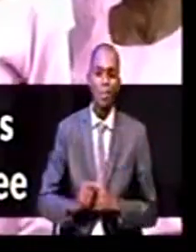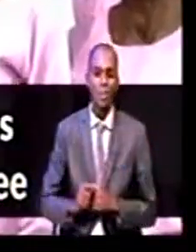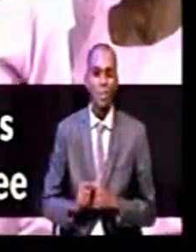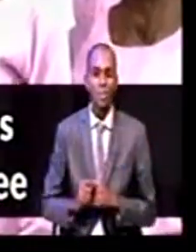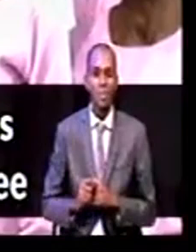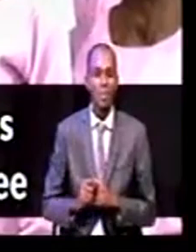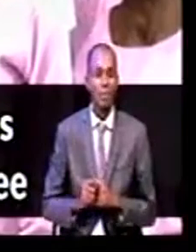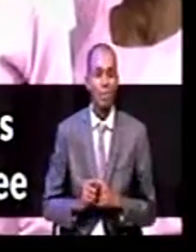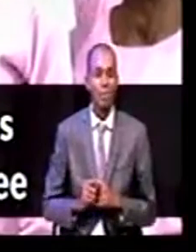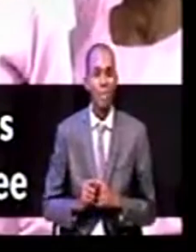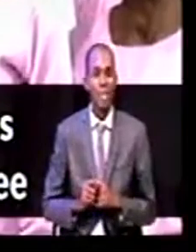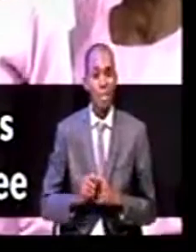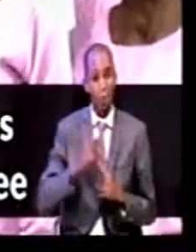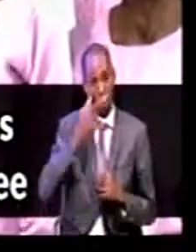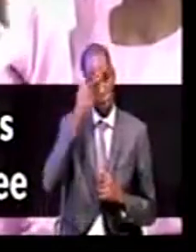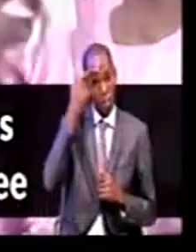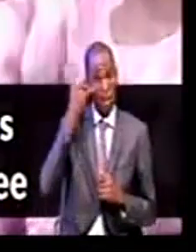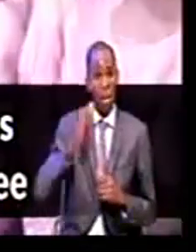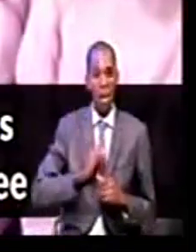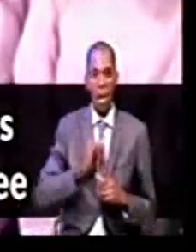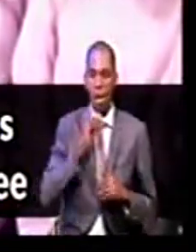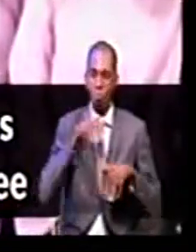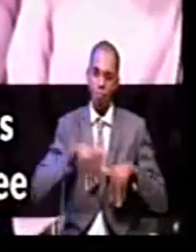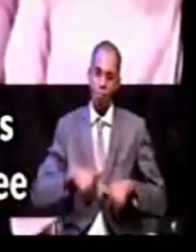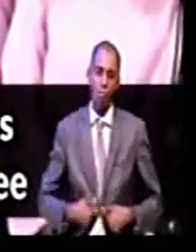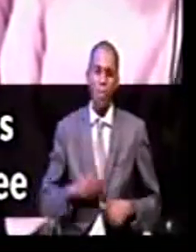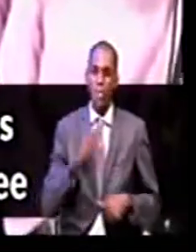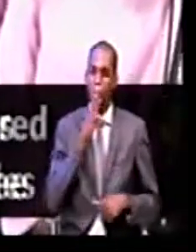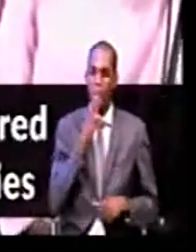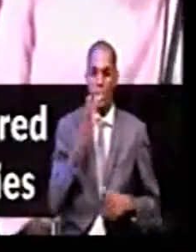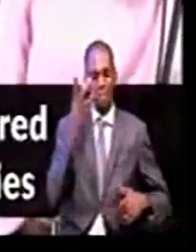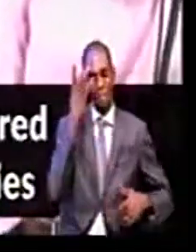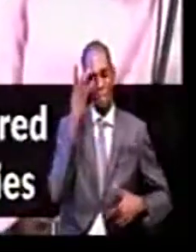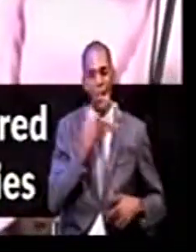Satan, sin, and sickness has to flee.